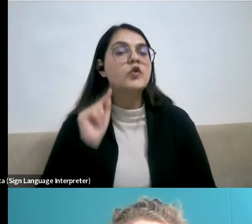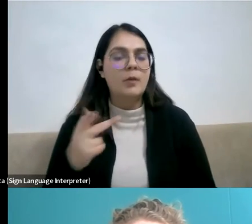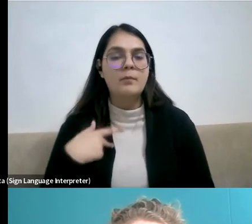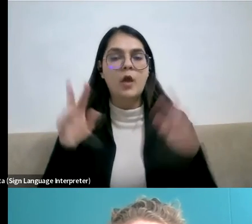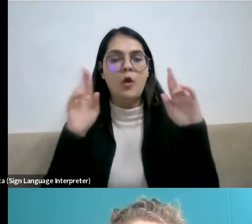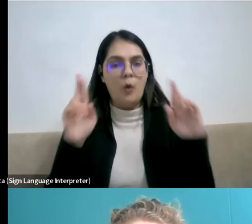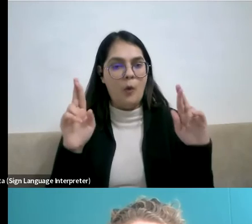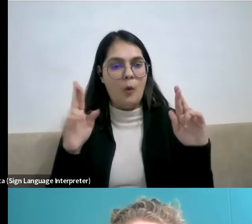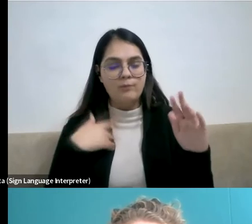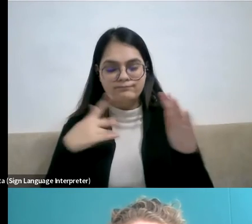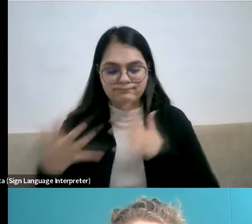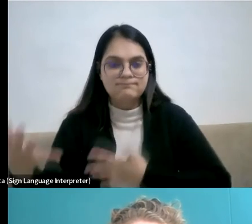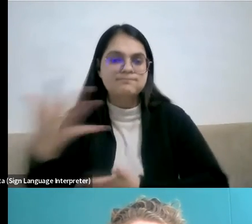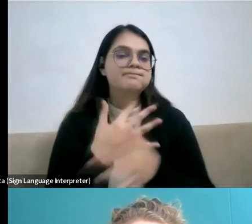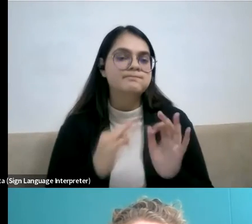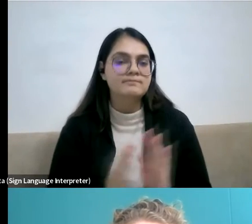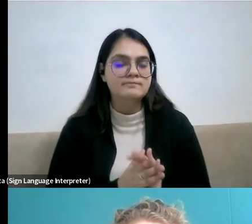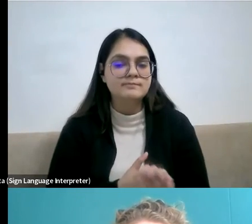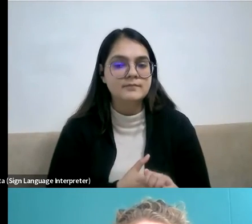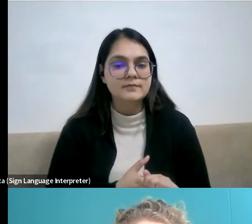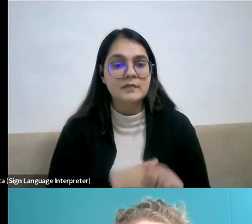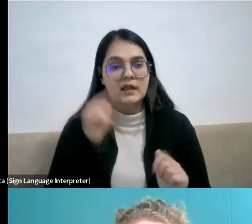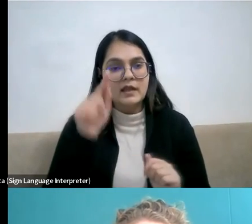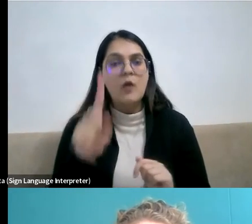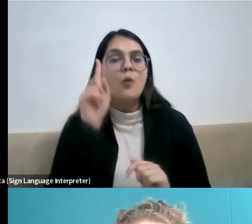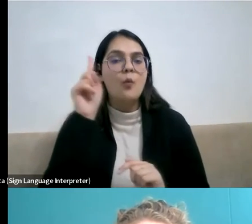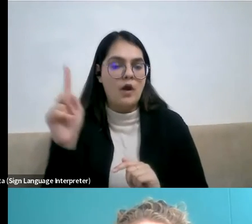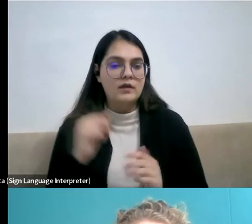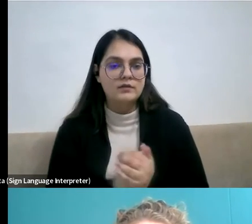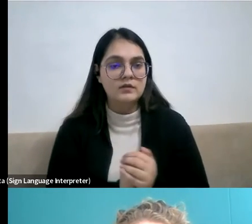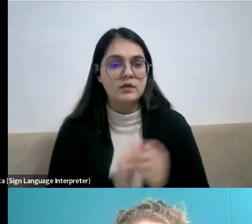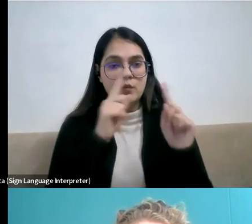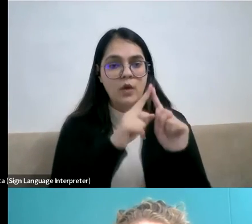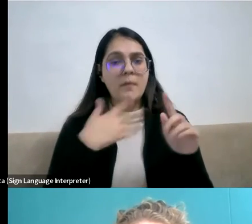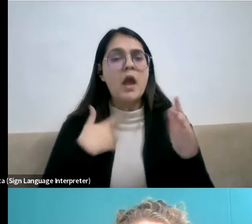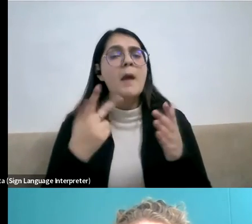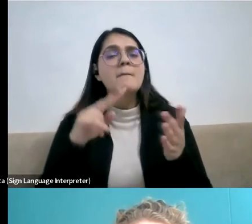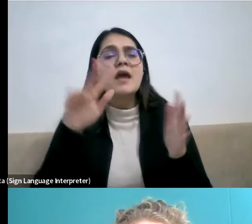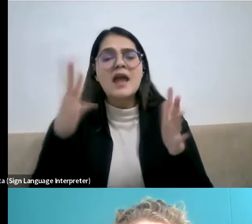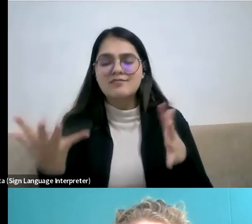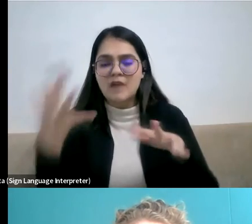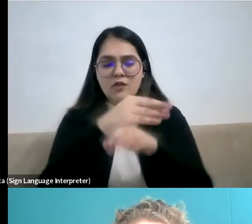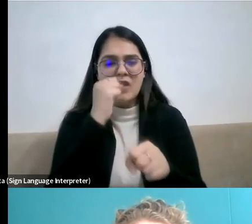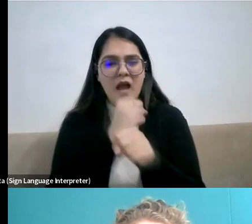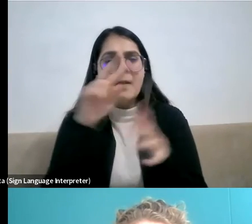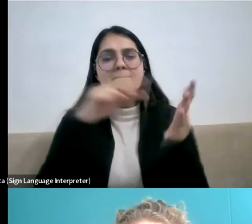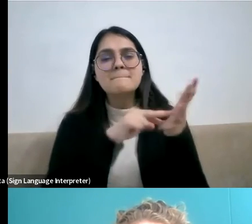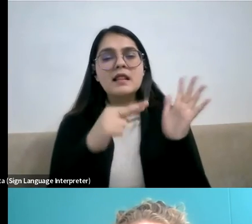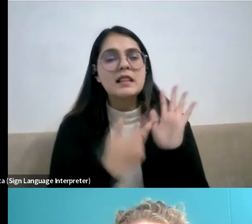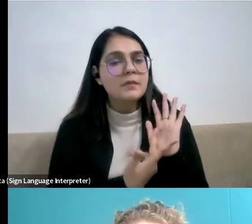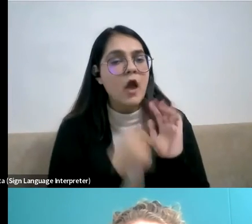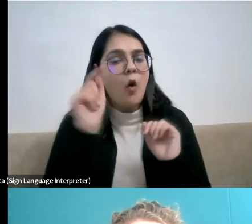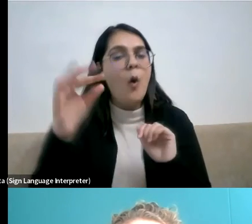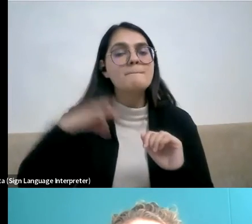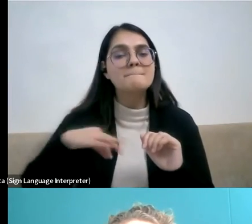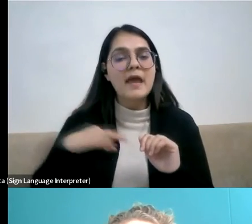be able to cover. And these are: number one, what do we mean by inclusive governance? Like, what are the main features of